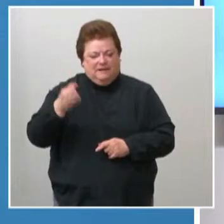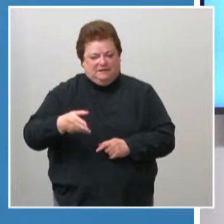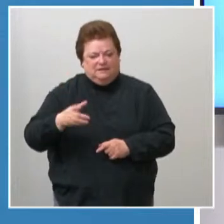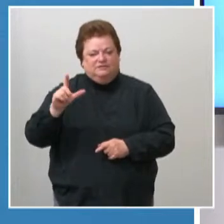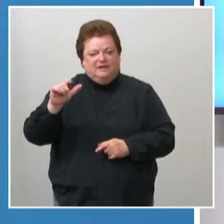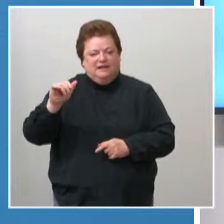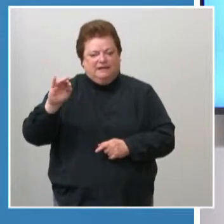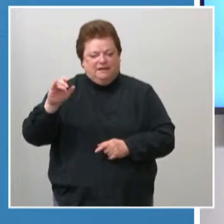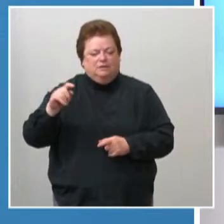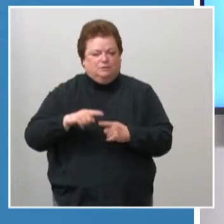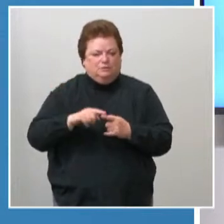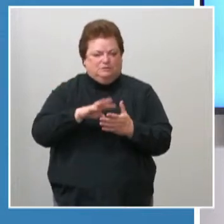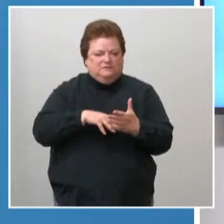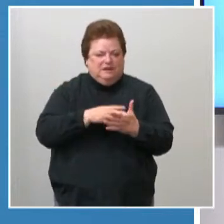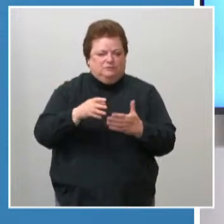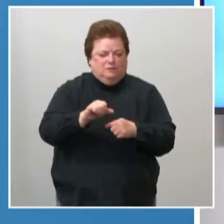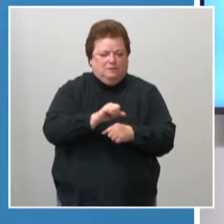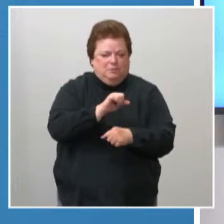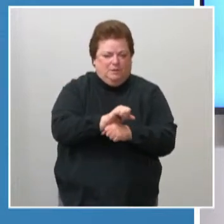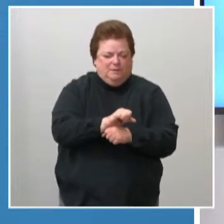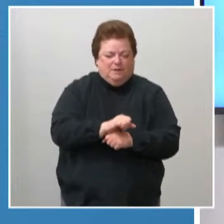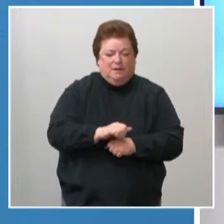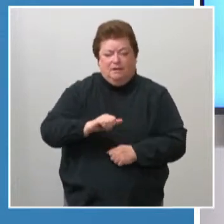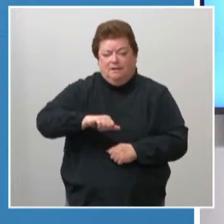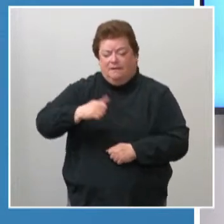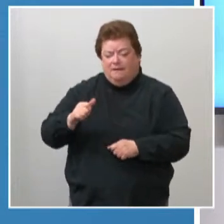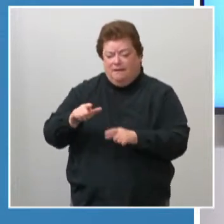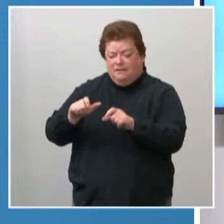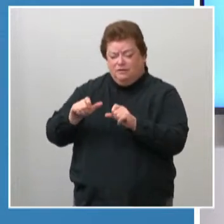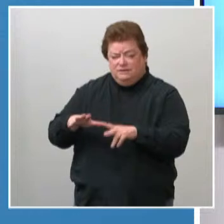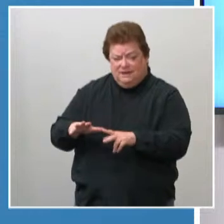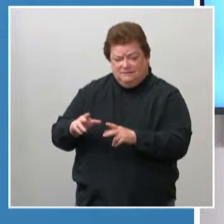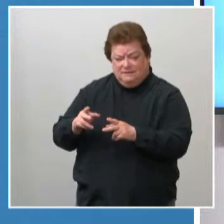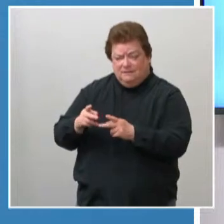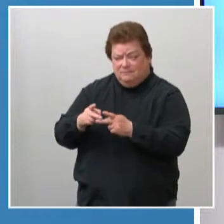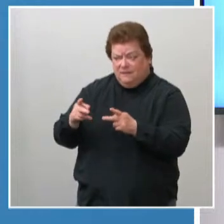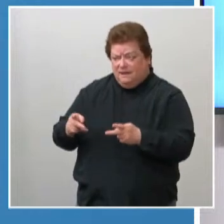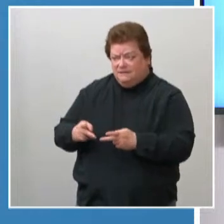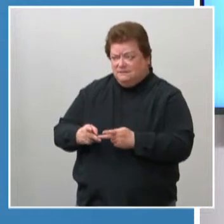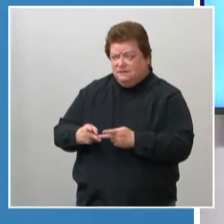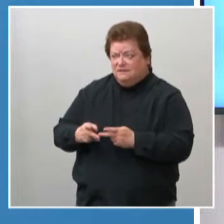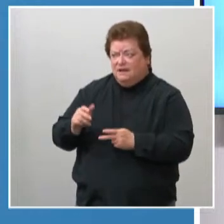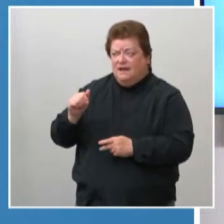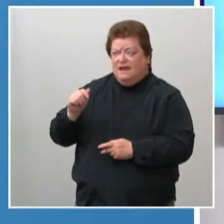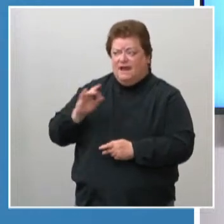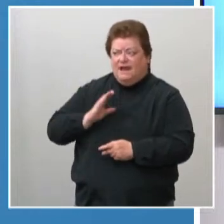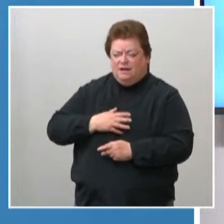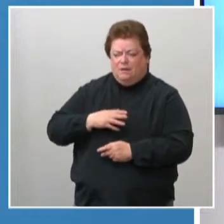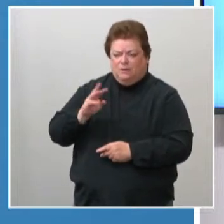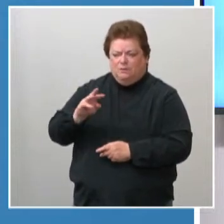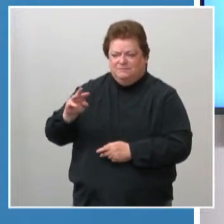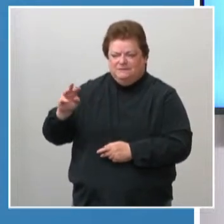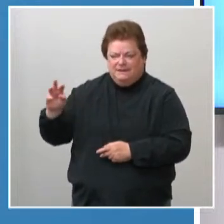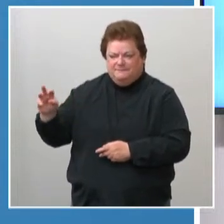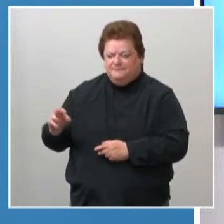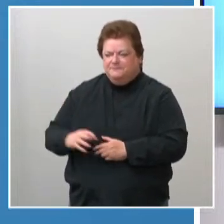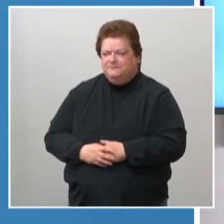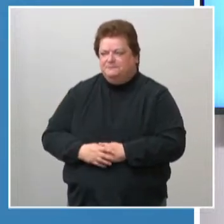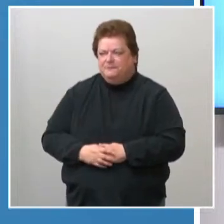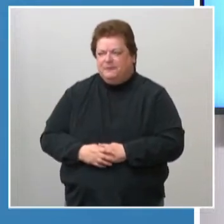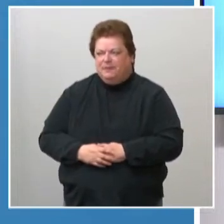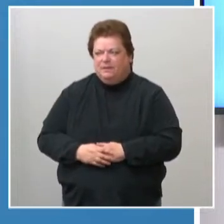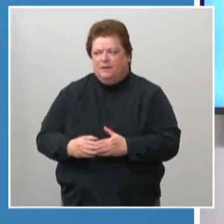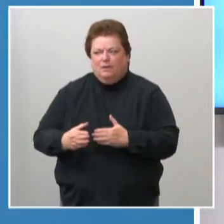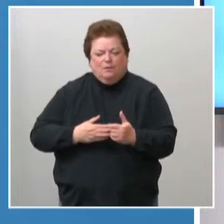totalwellness.com/Lincoln to schedule. Other testing options are available at our website. Whether